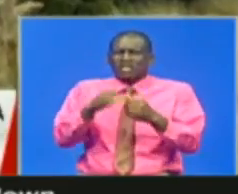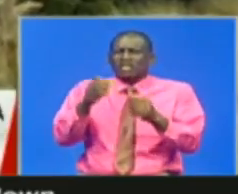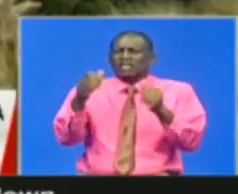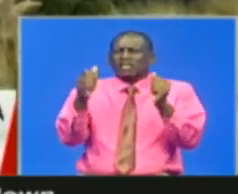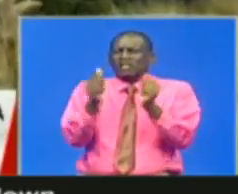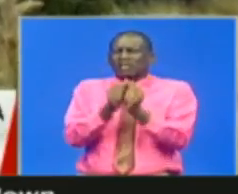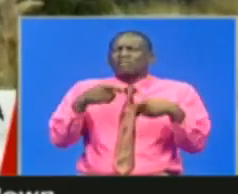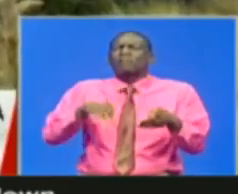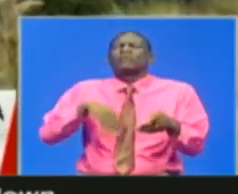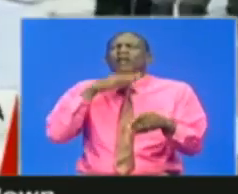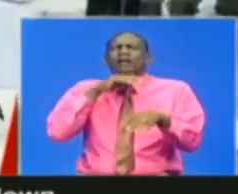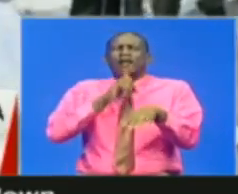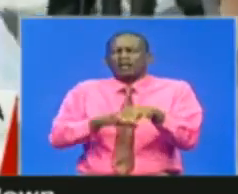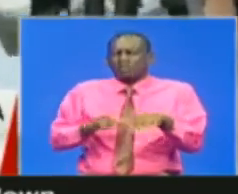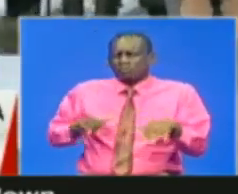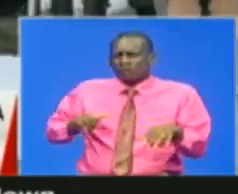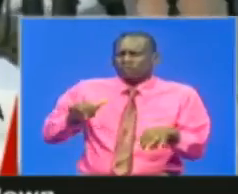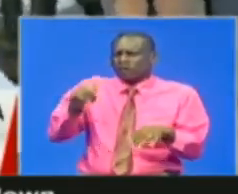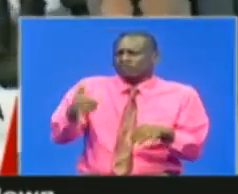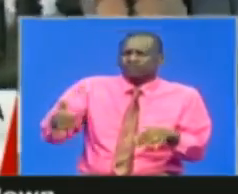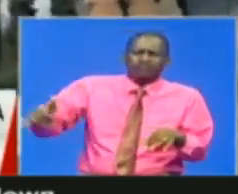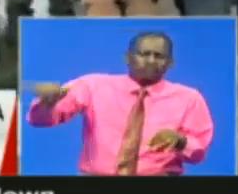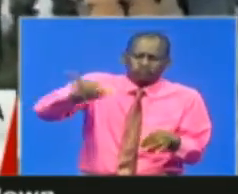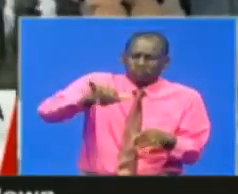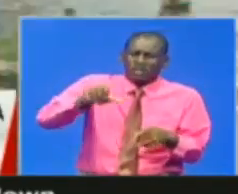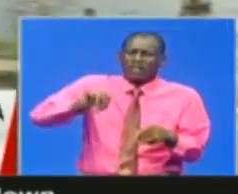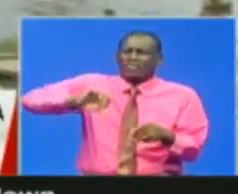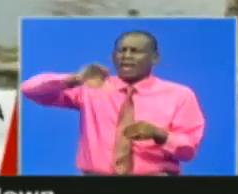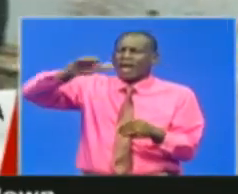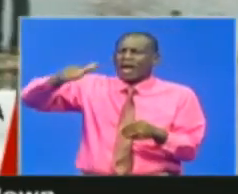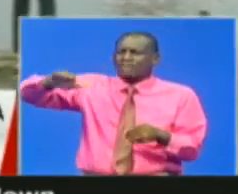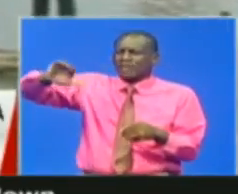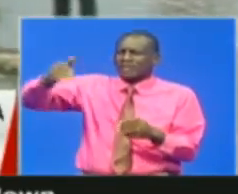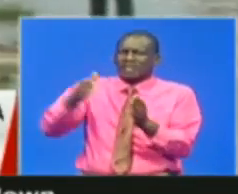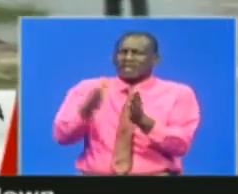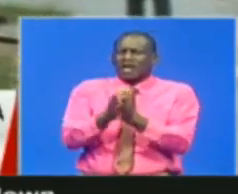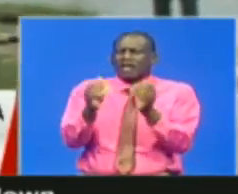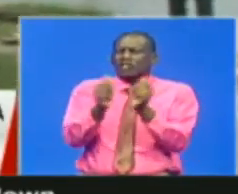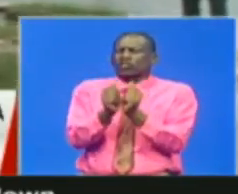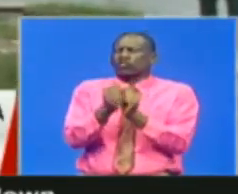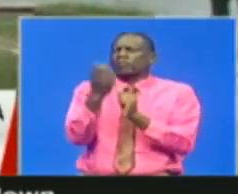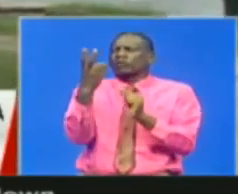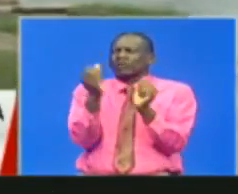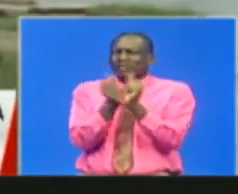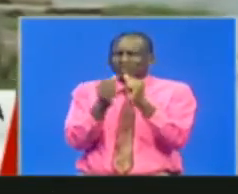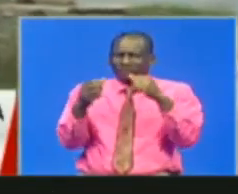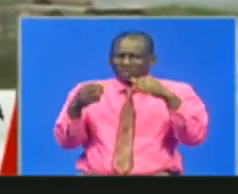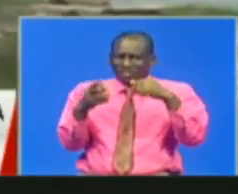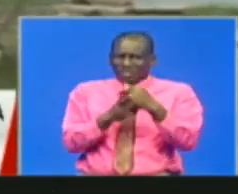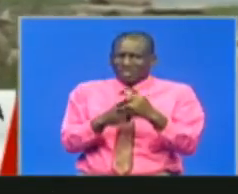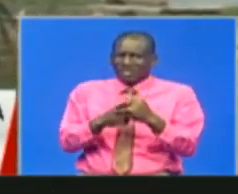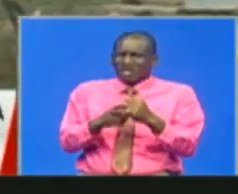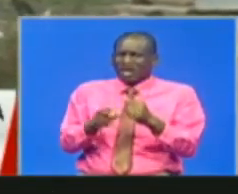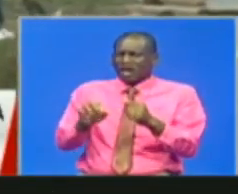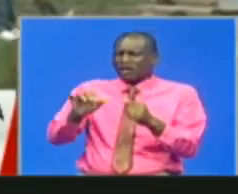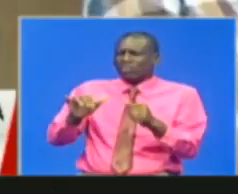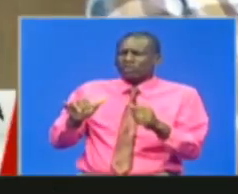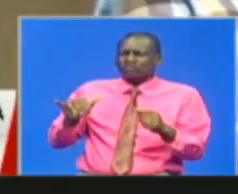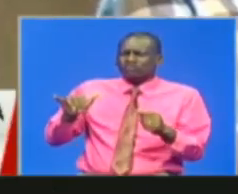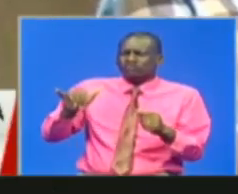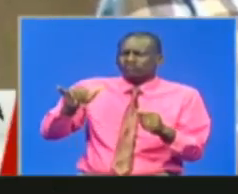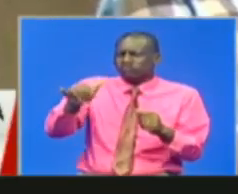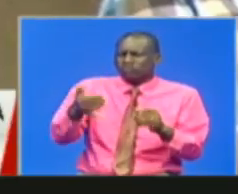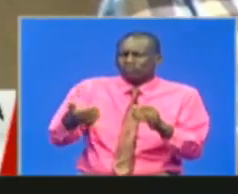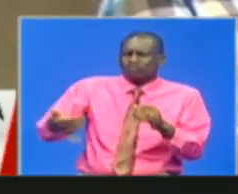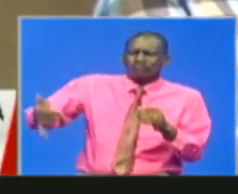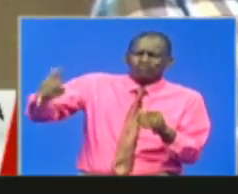domestic flight crashed in the Aberdare Ranges, while in October 2017, a chopper crashed into Lake Nakuru,